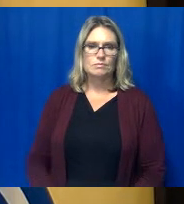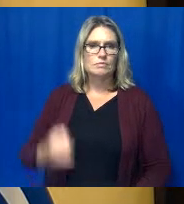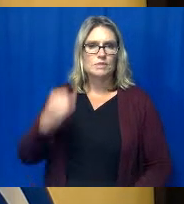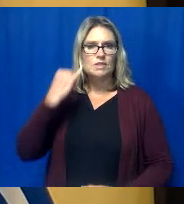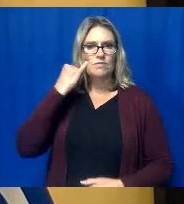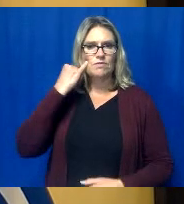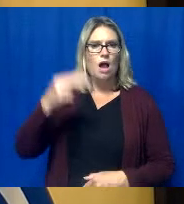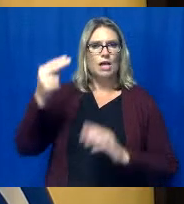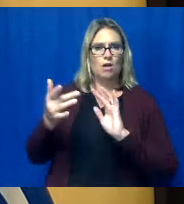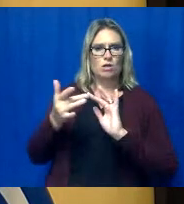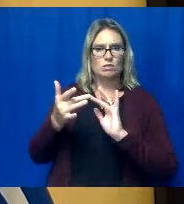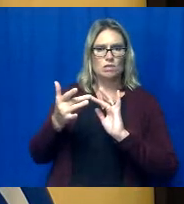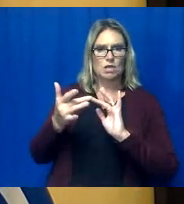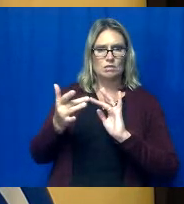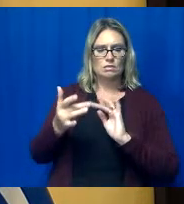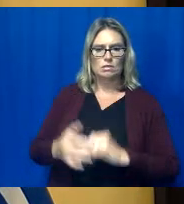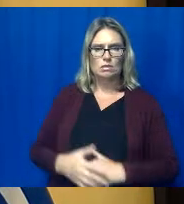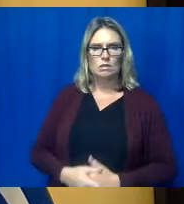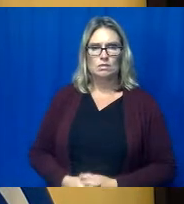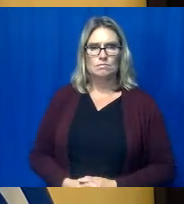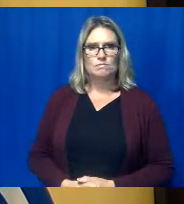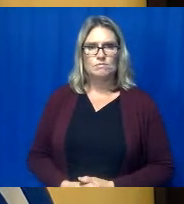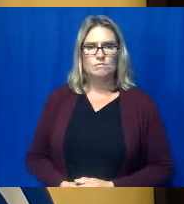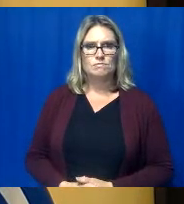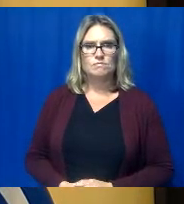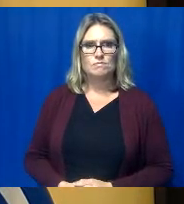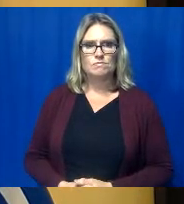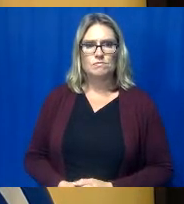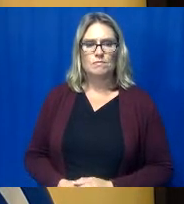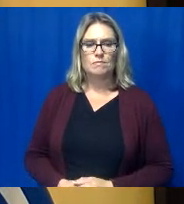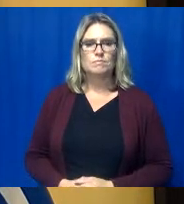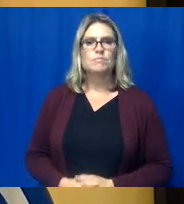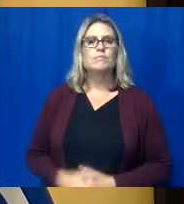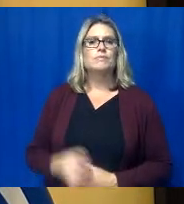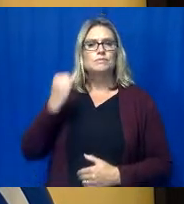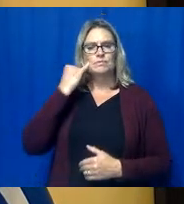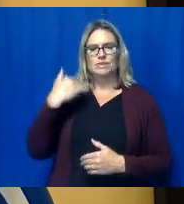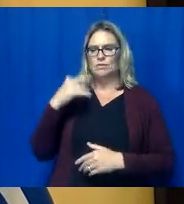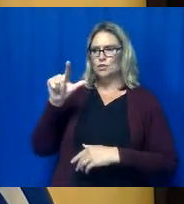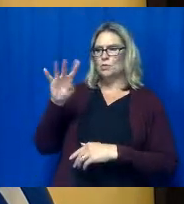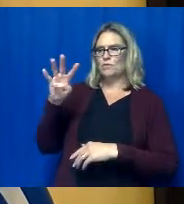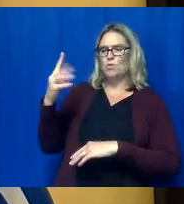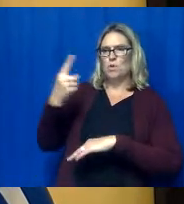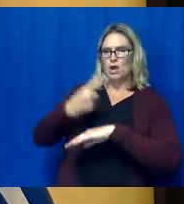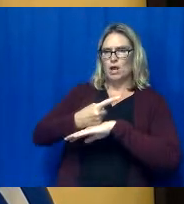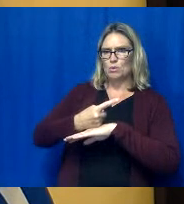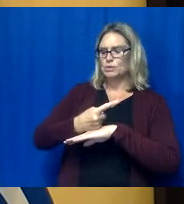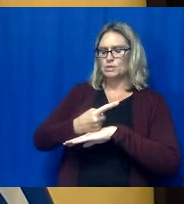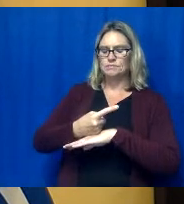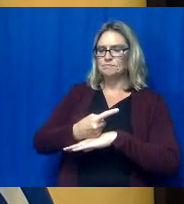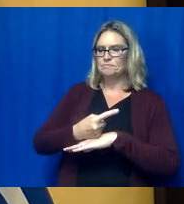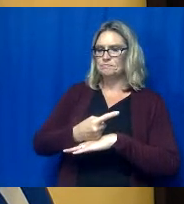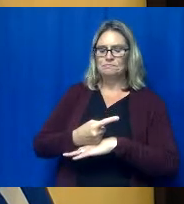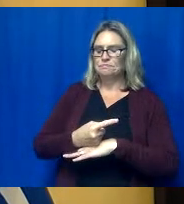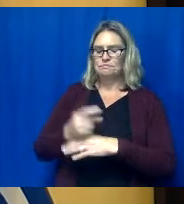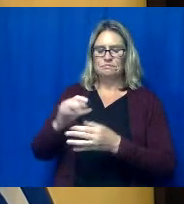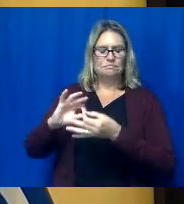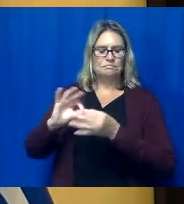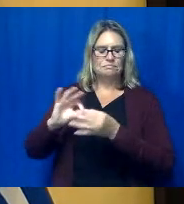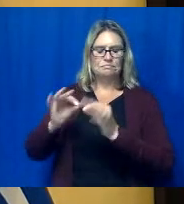person, and the person is being screened within 24 hours. And for the other types of requests that are not as